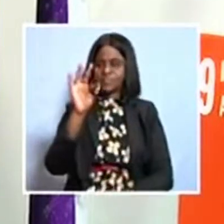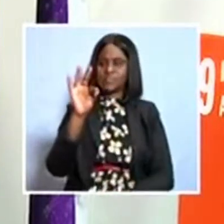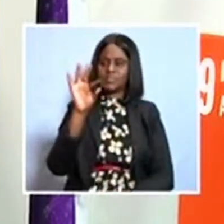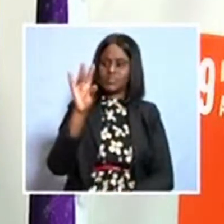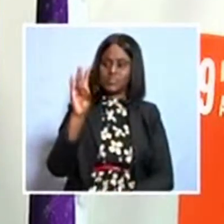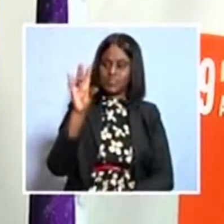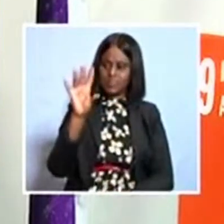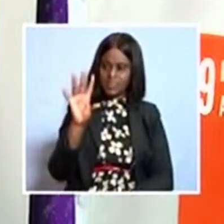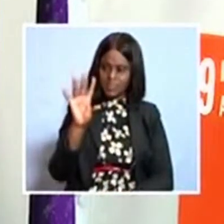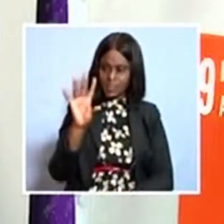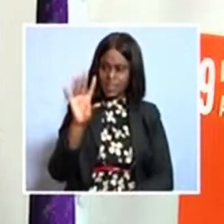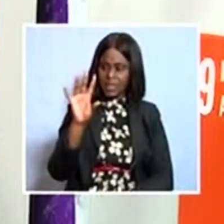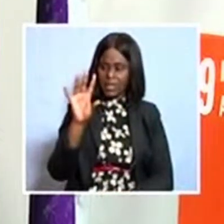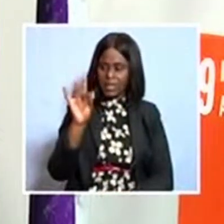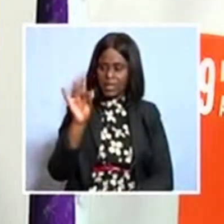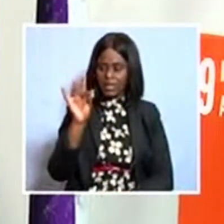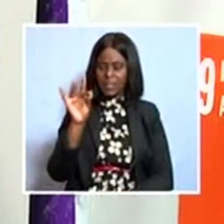0978